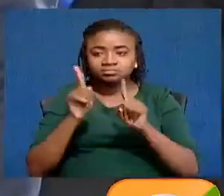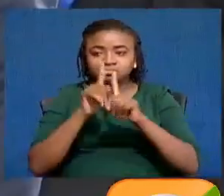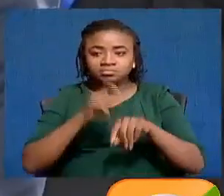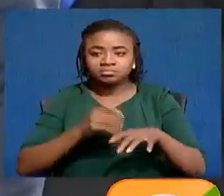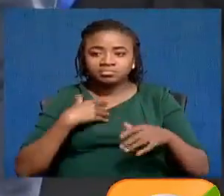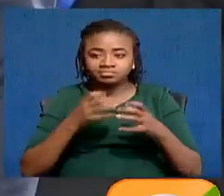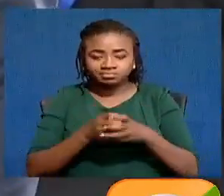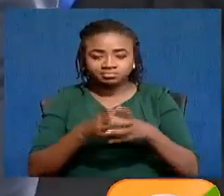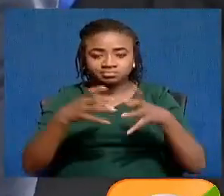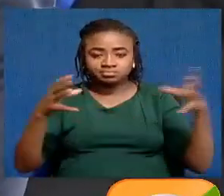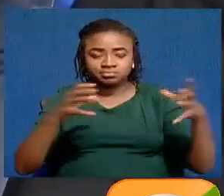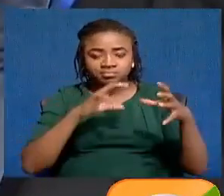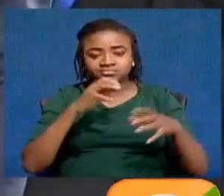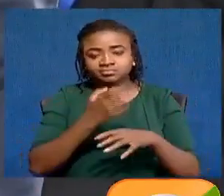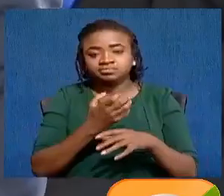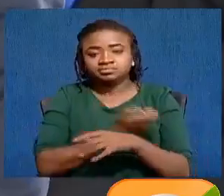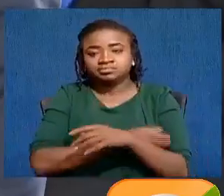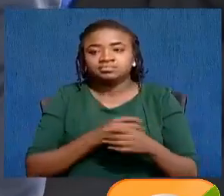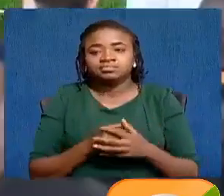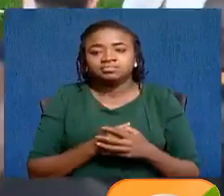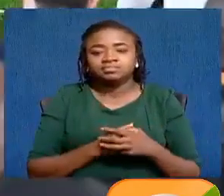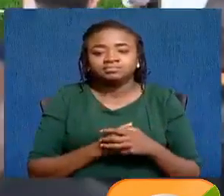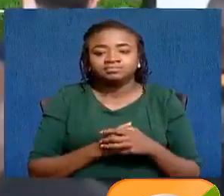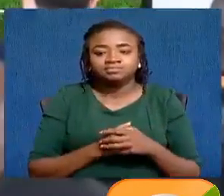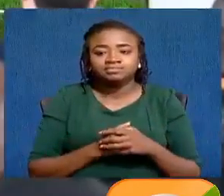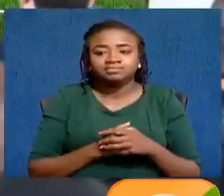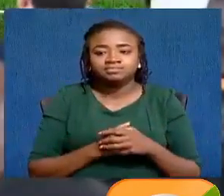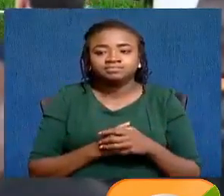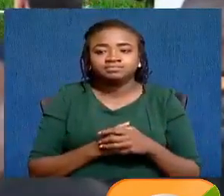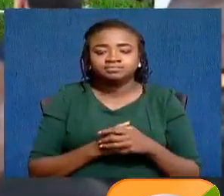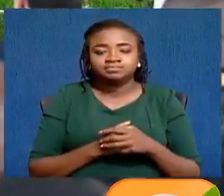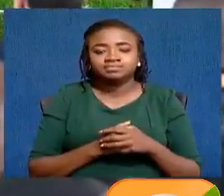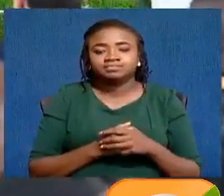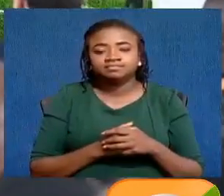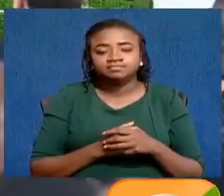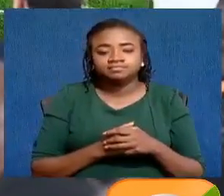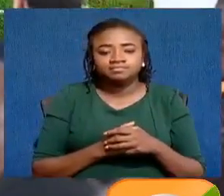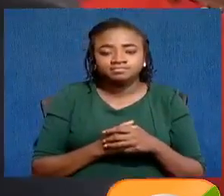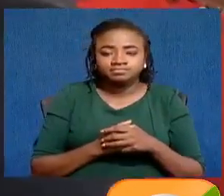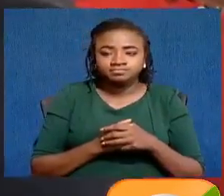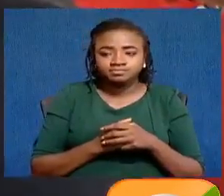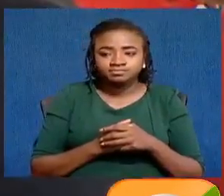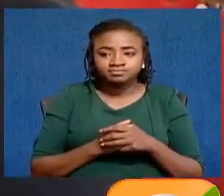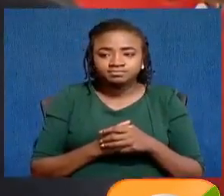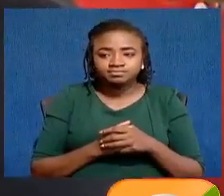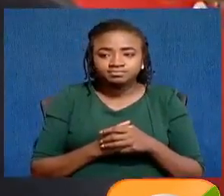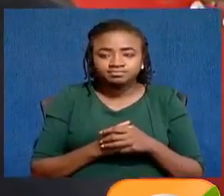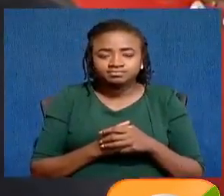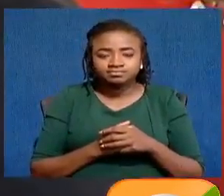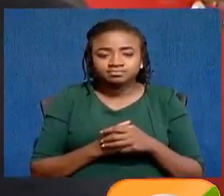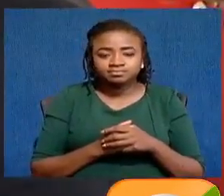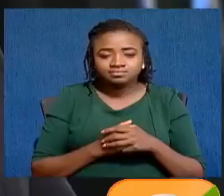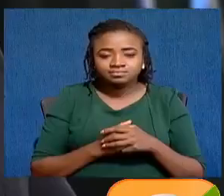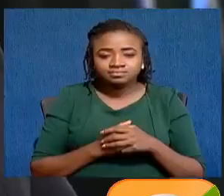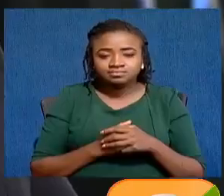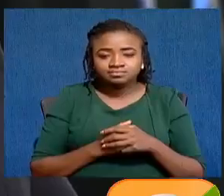country's energy capacity. This side, we will look at synergies to develop industries. Do